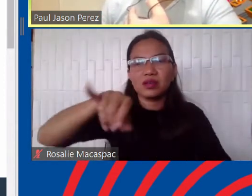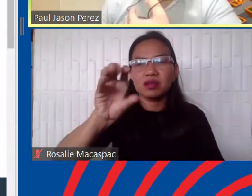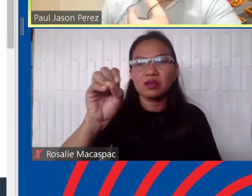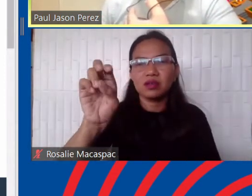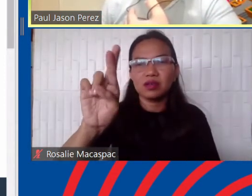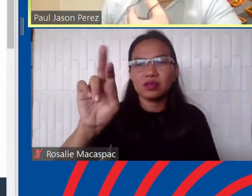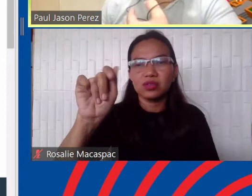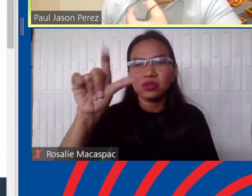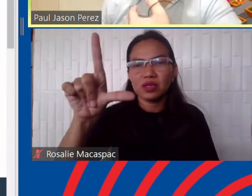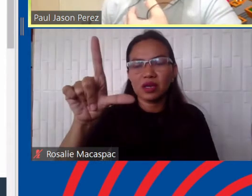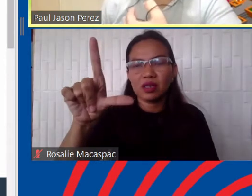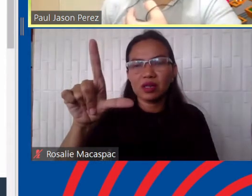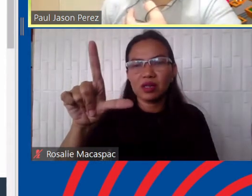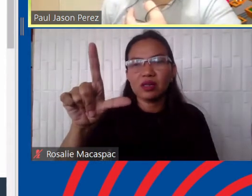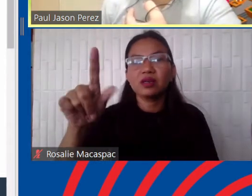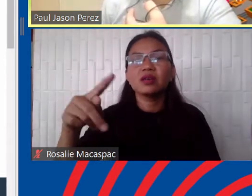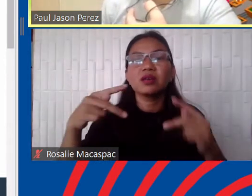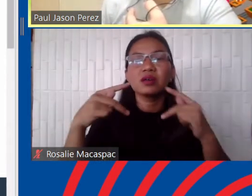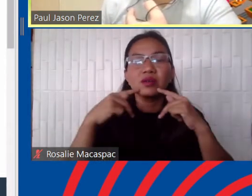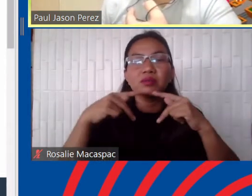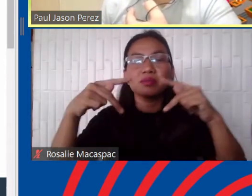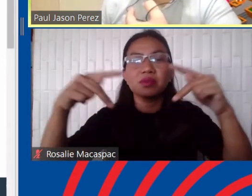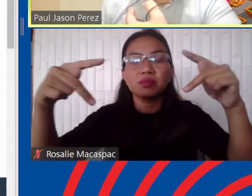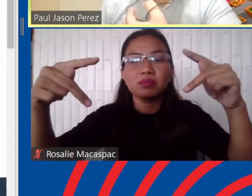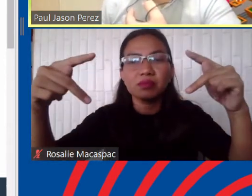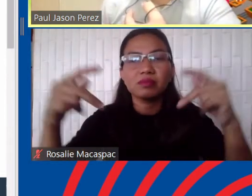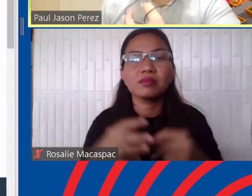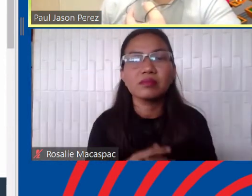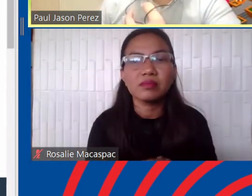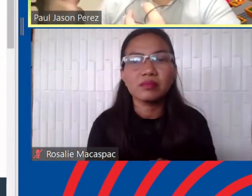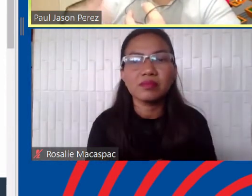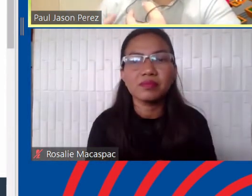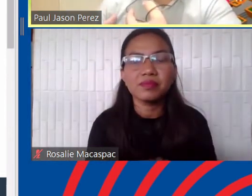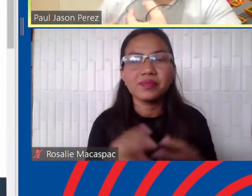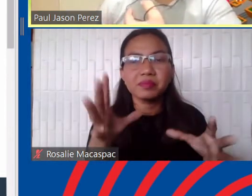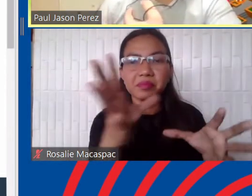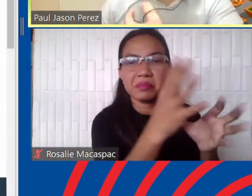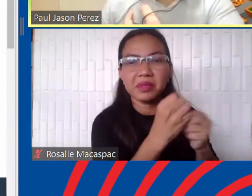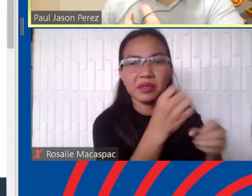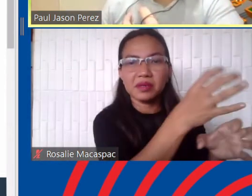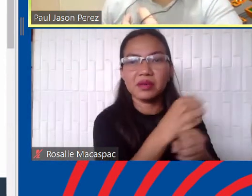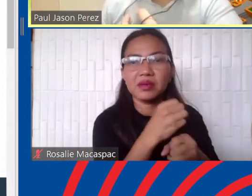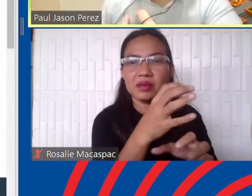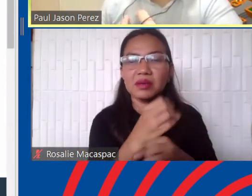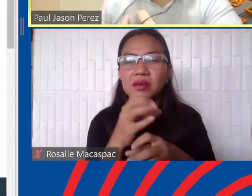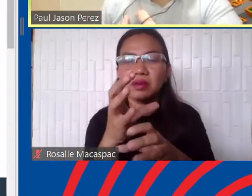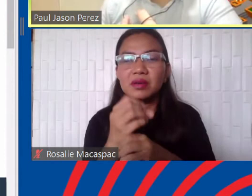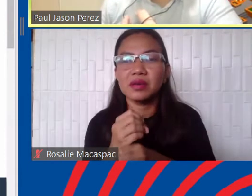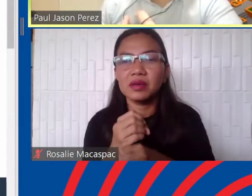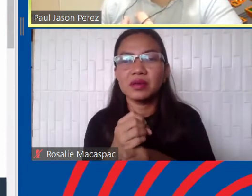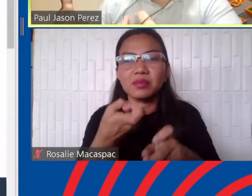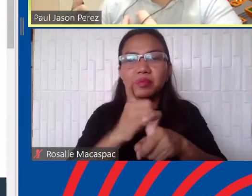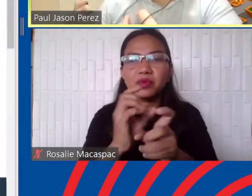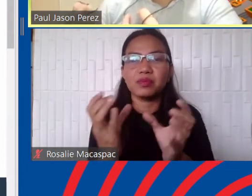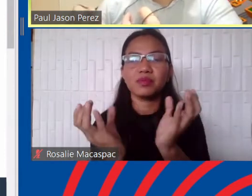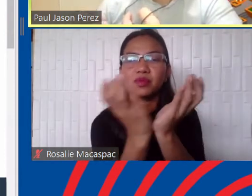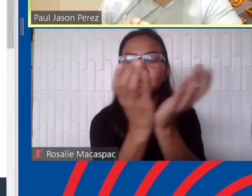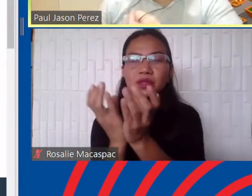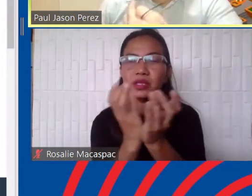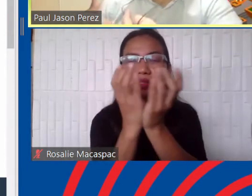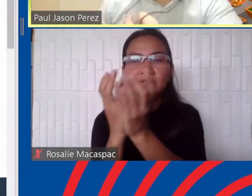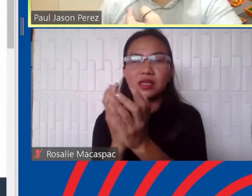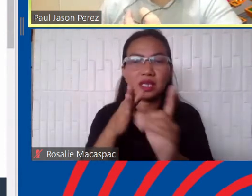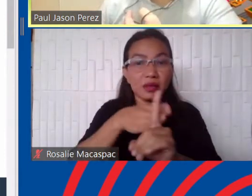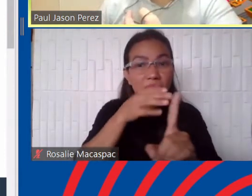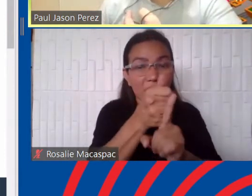they are being published as a preprint is because they may be gathering some feedback from the community, or